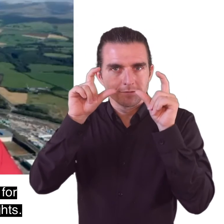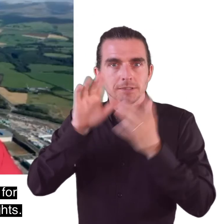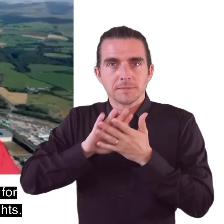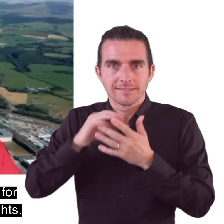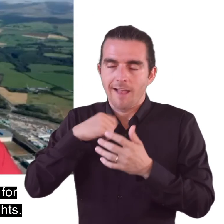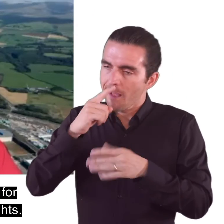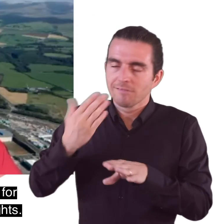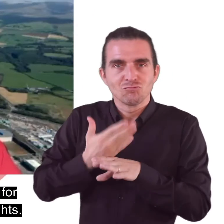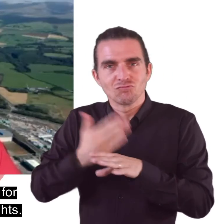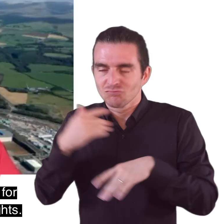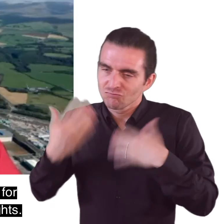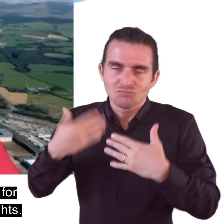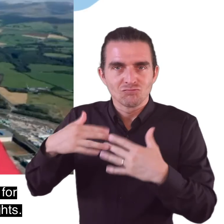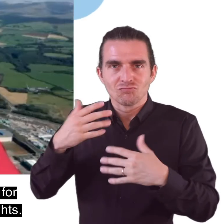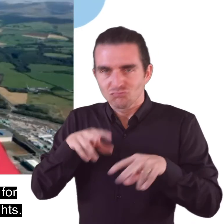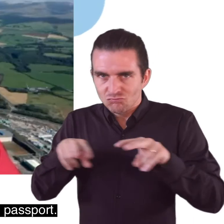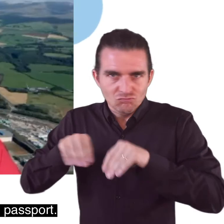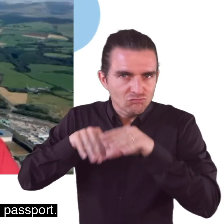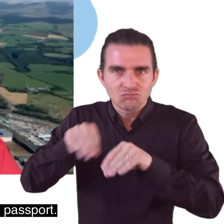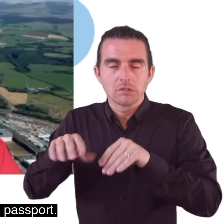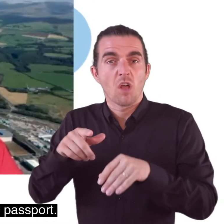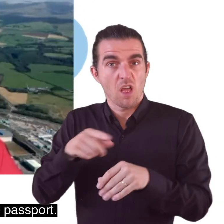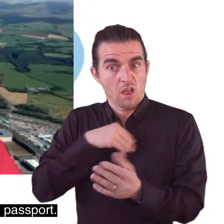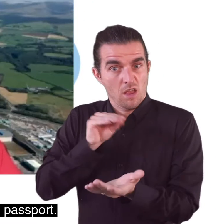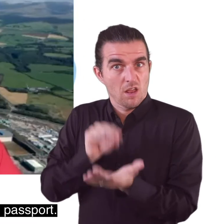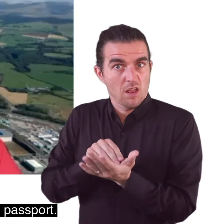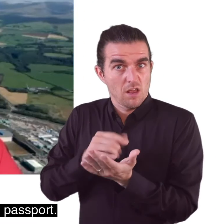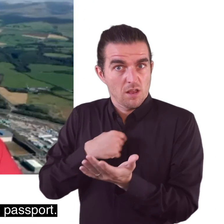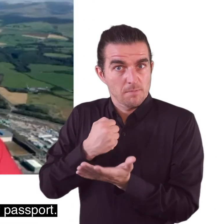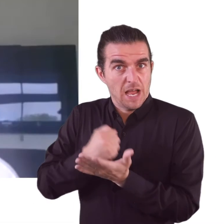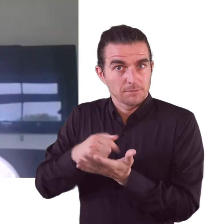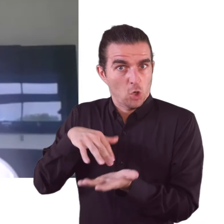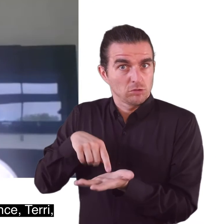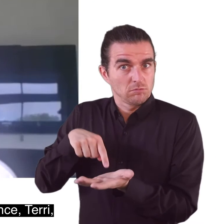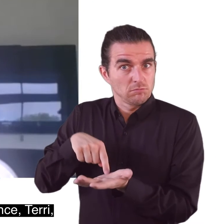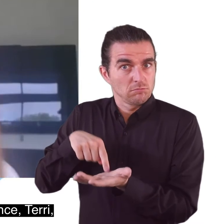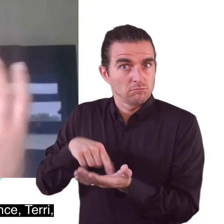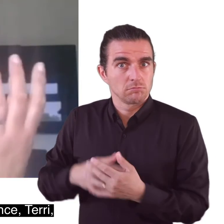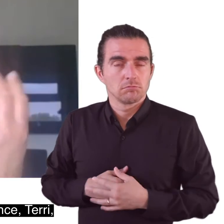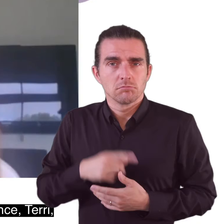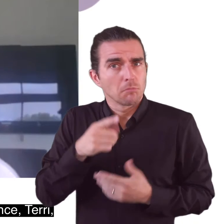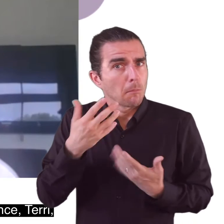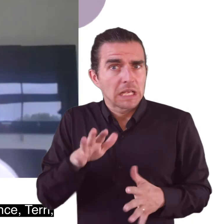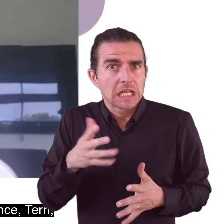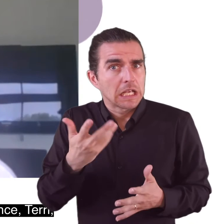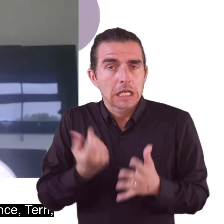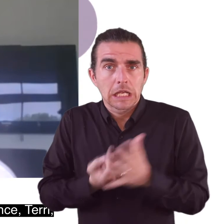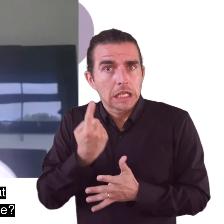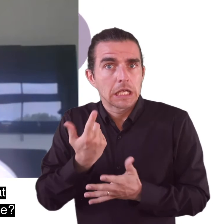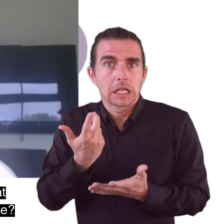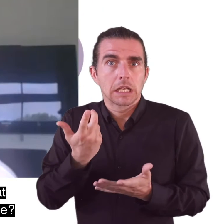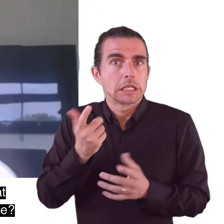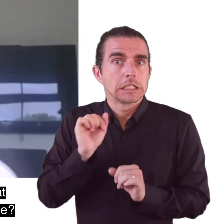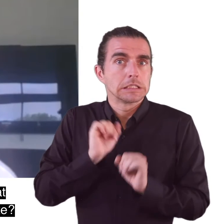that kind of did that job for me under fluorescent lights. So that was always part of my passport. Do you ever get any resistance, Terry,